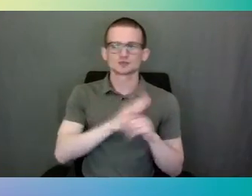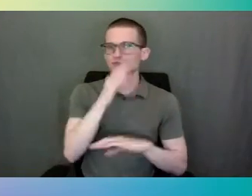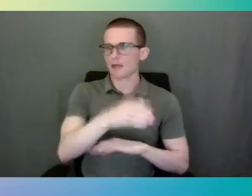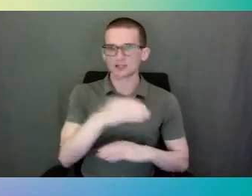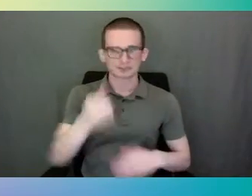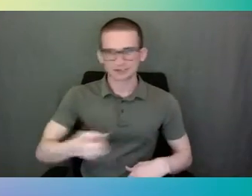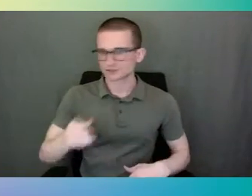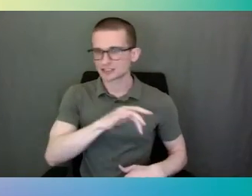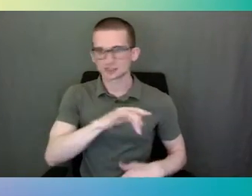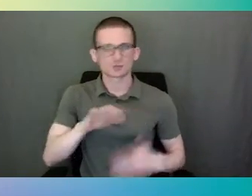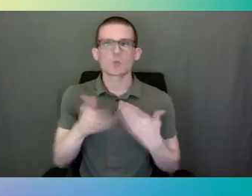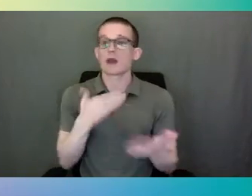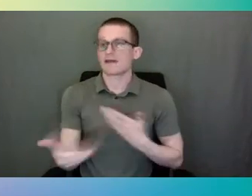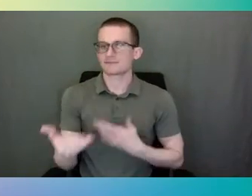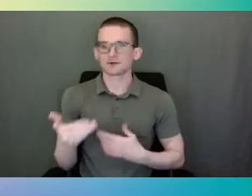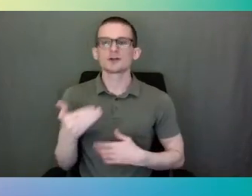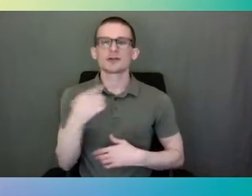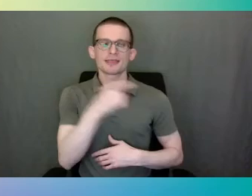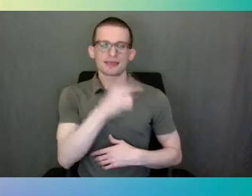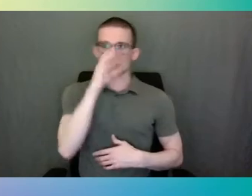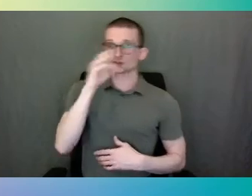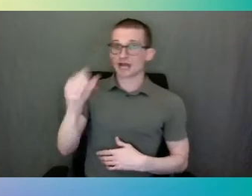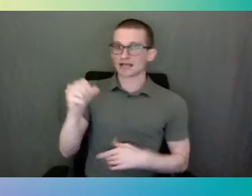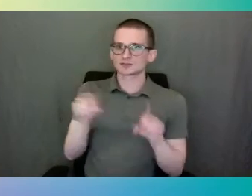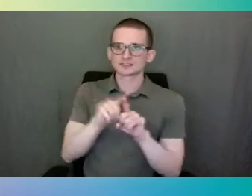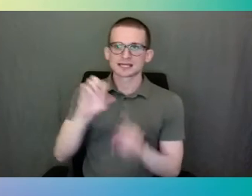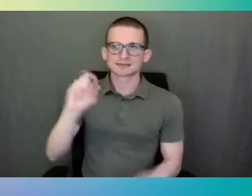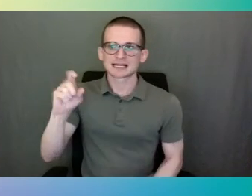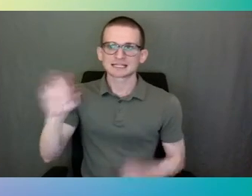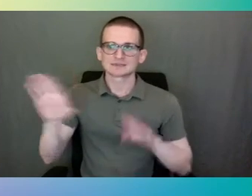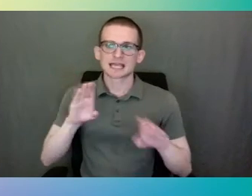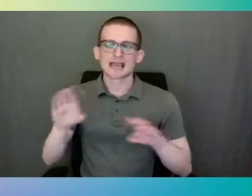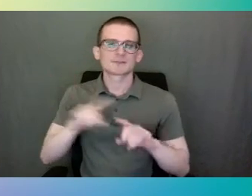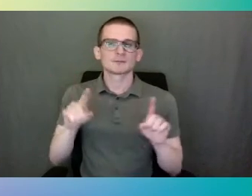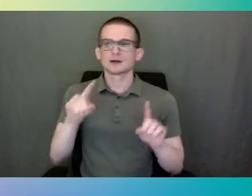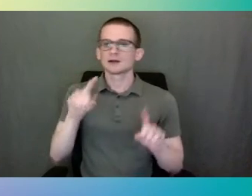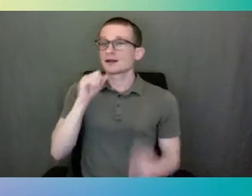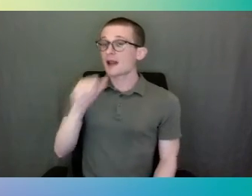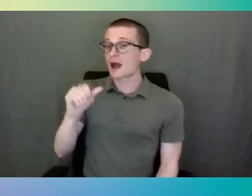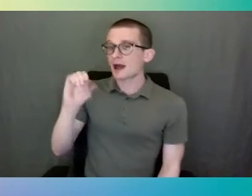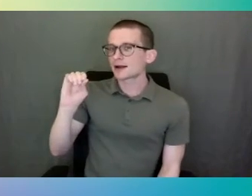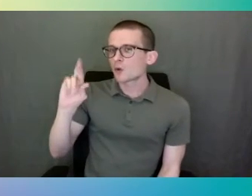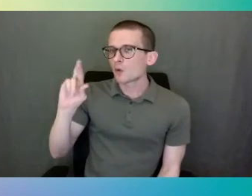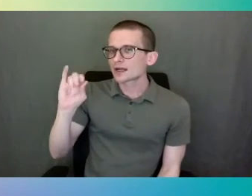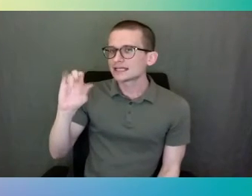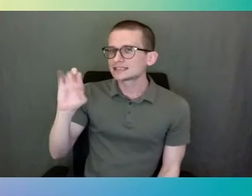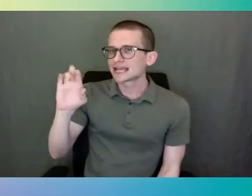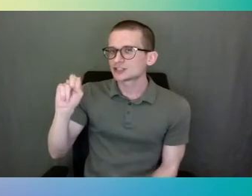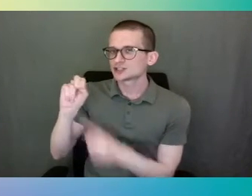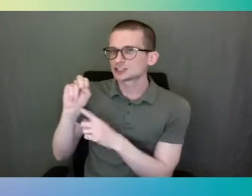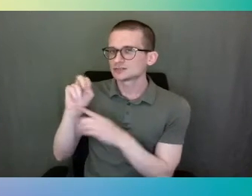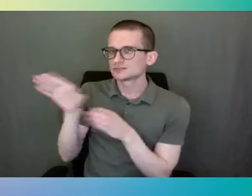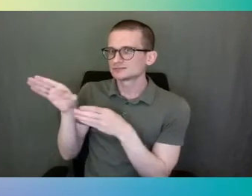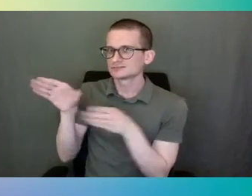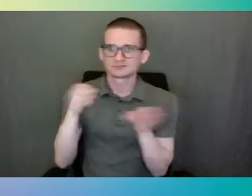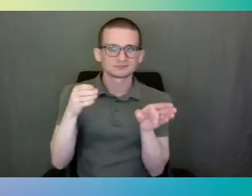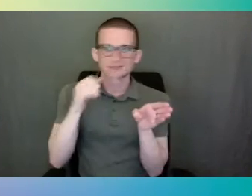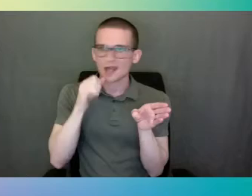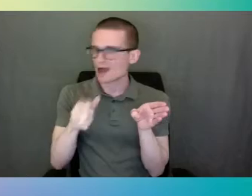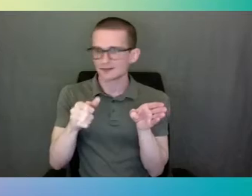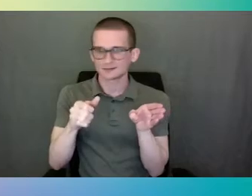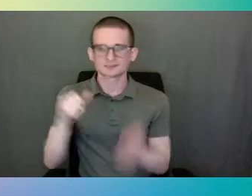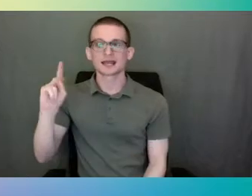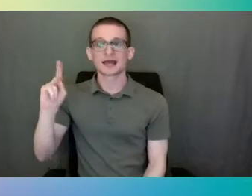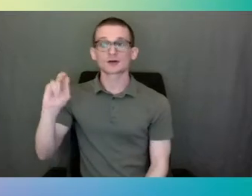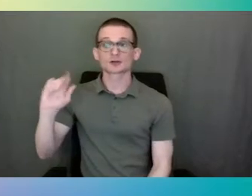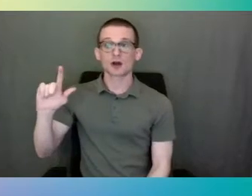were attracted to the same-sex behavior, but it wasn't an orientation. Now, Heinrich Kahn, Karl Ulrich's going to come along